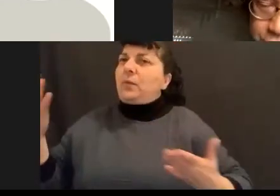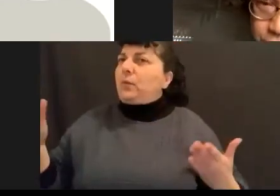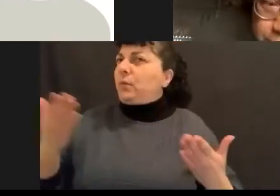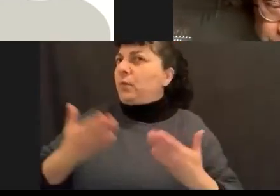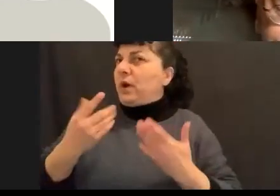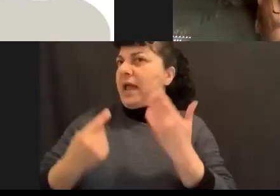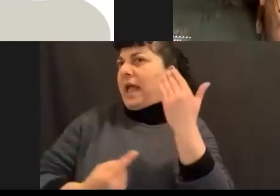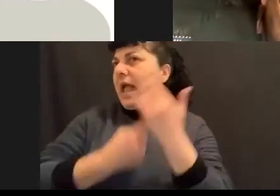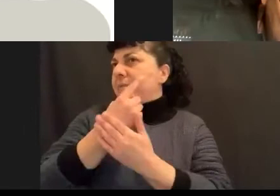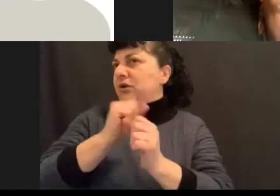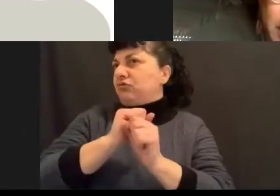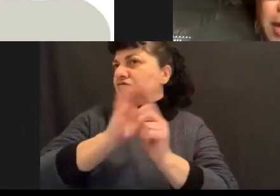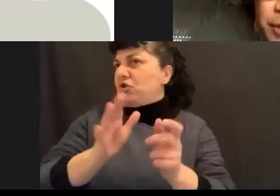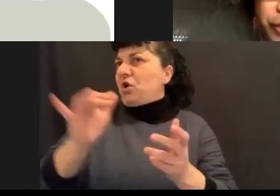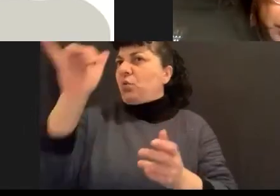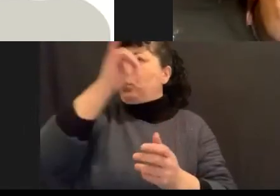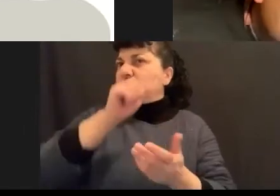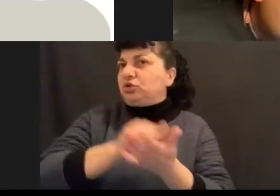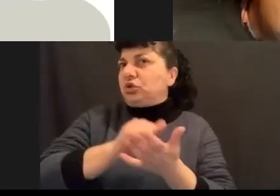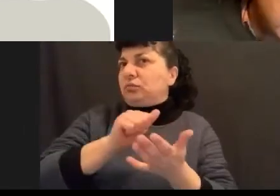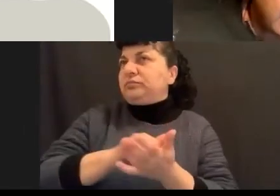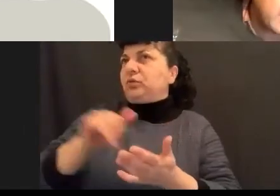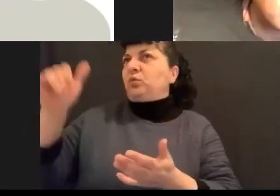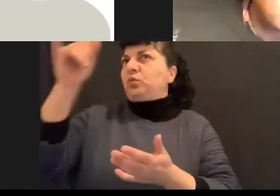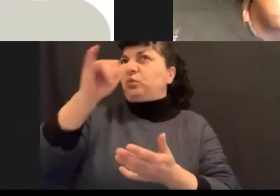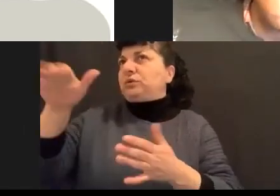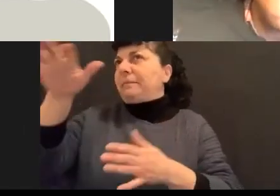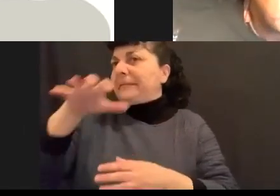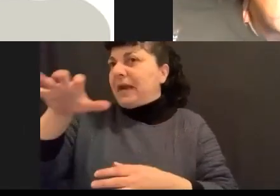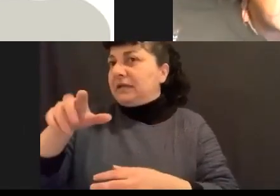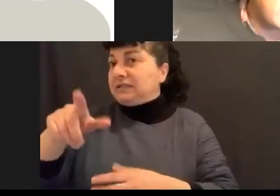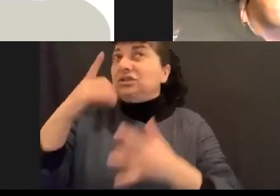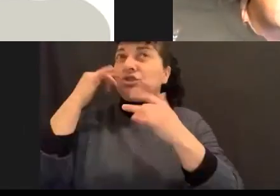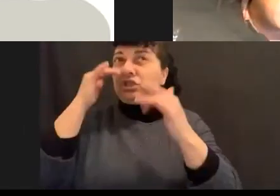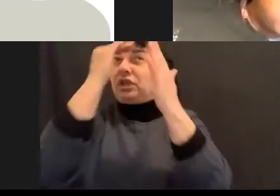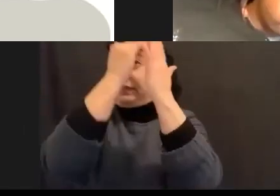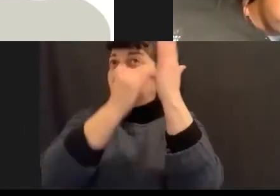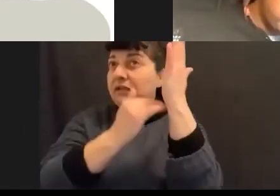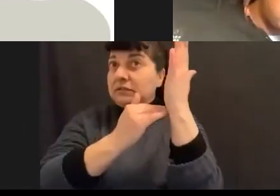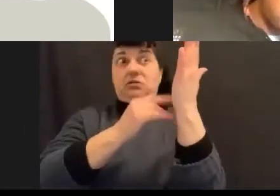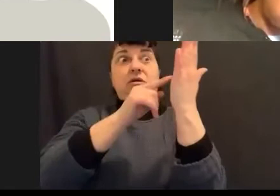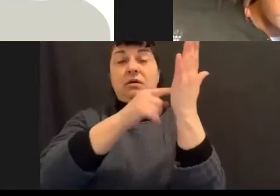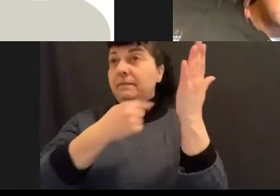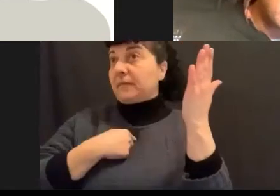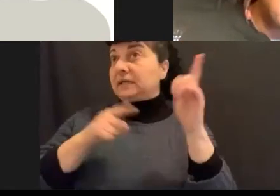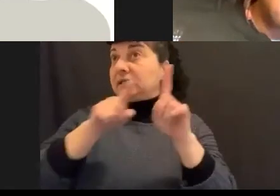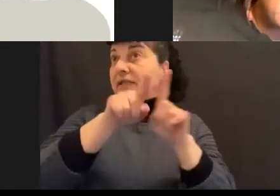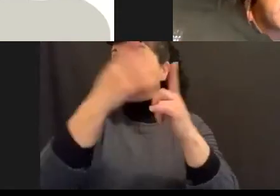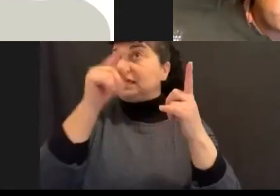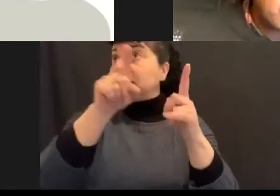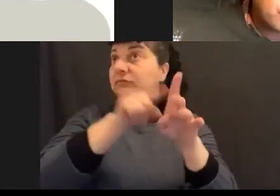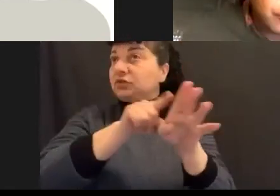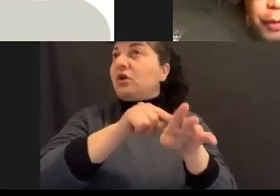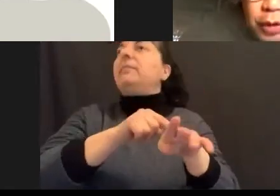This makes sure that both you and your families are able to be protected as soon as possible. And fourthly, in terms of isolation, it's